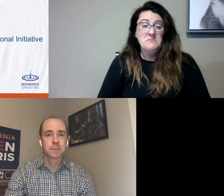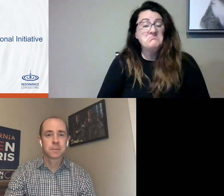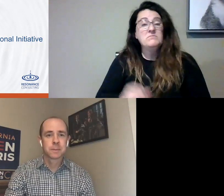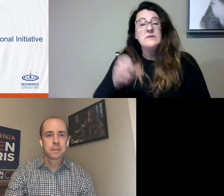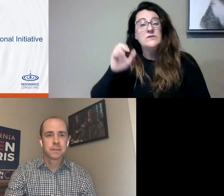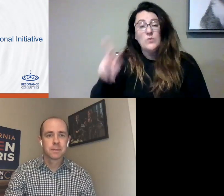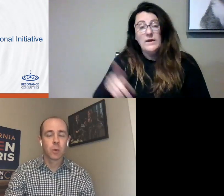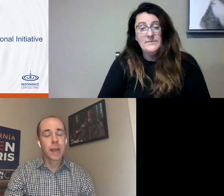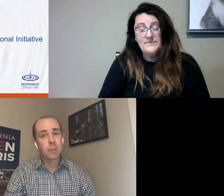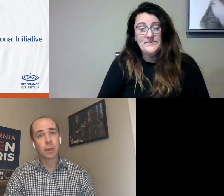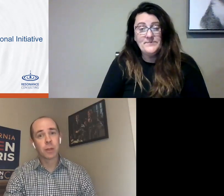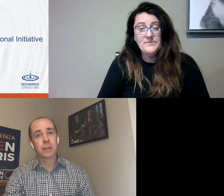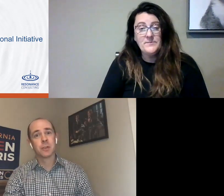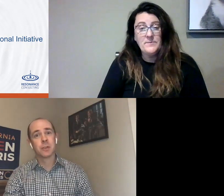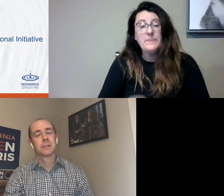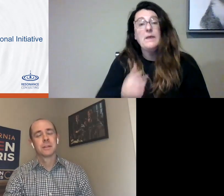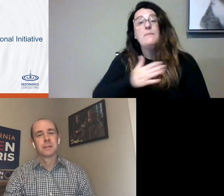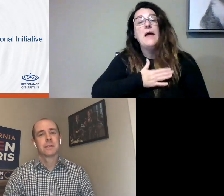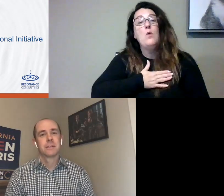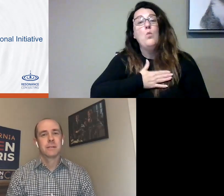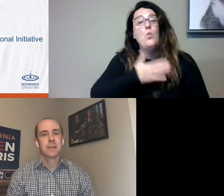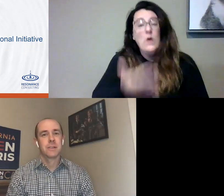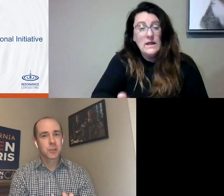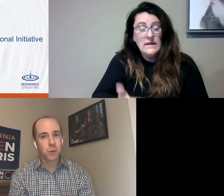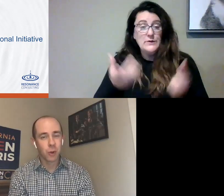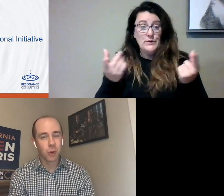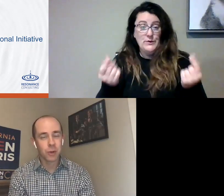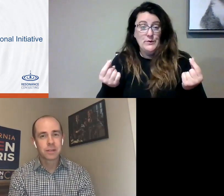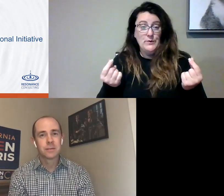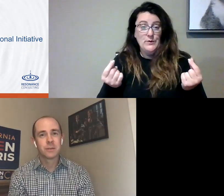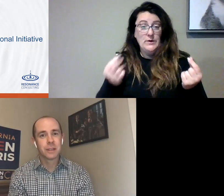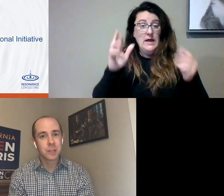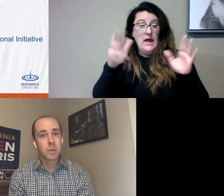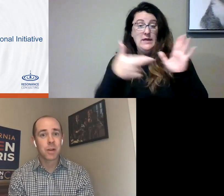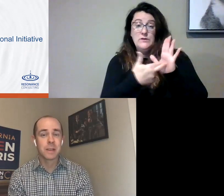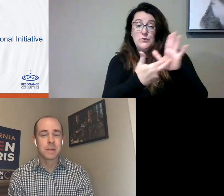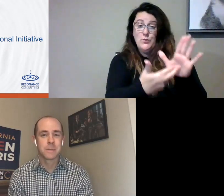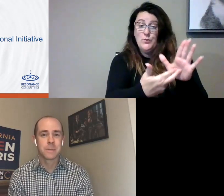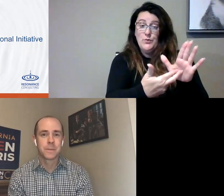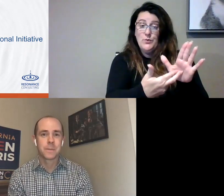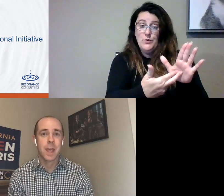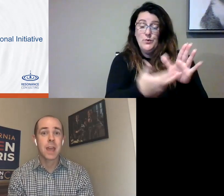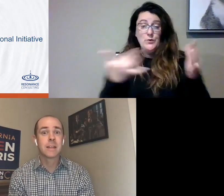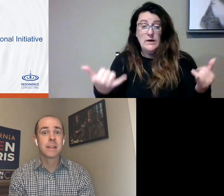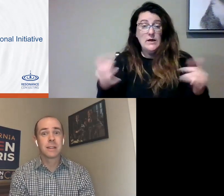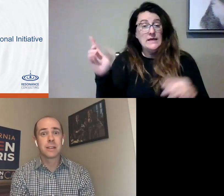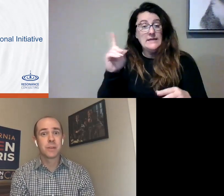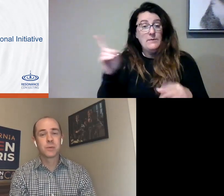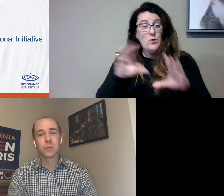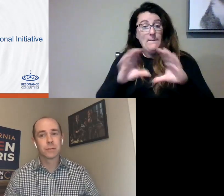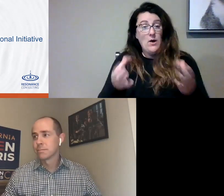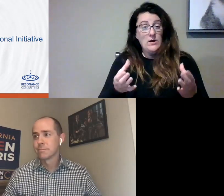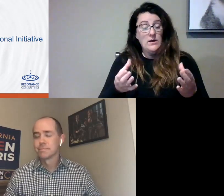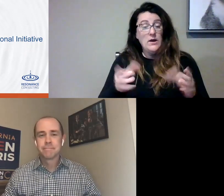okay. But what I am willing to do in this role within this party and as